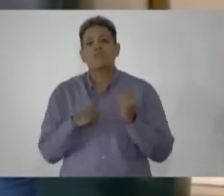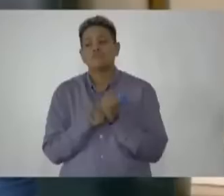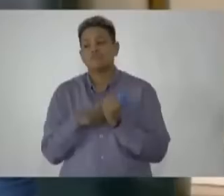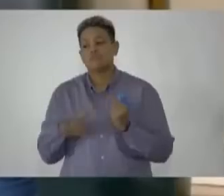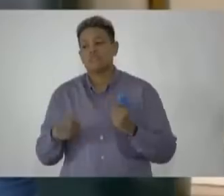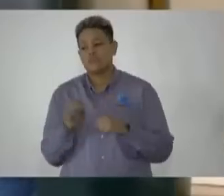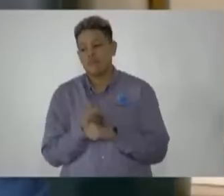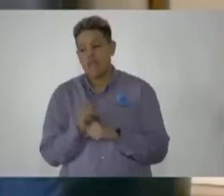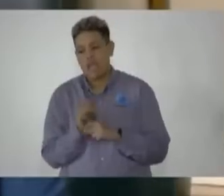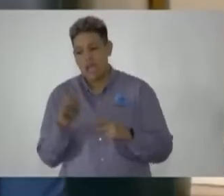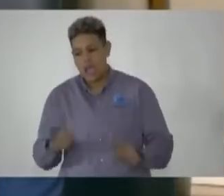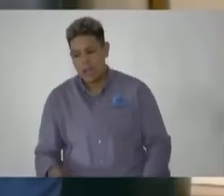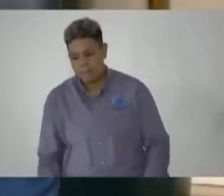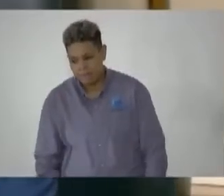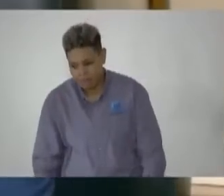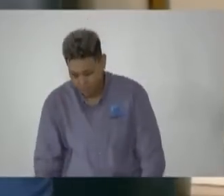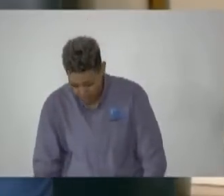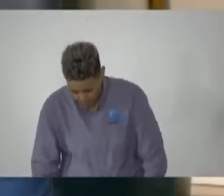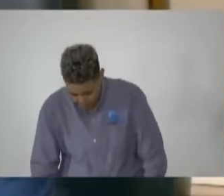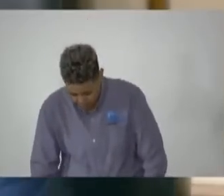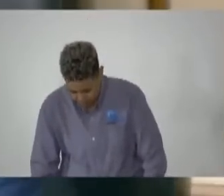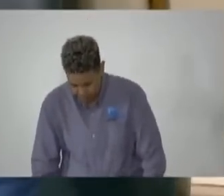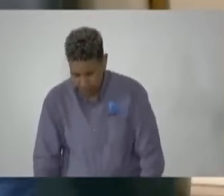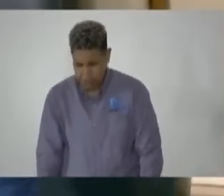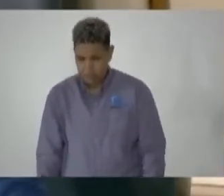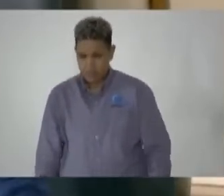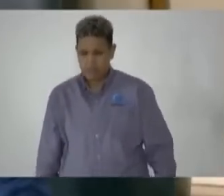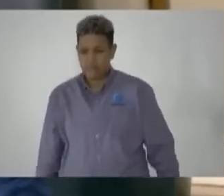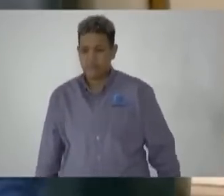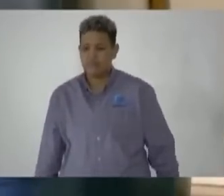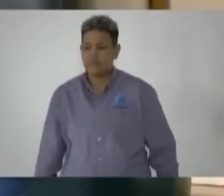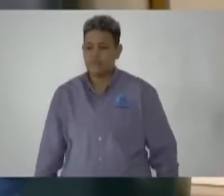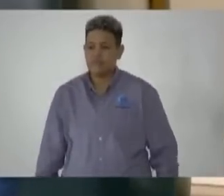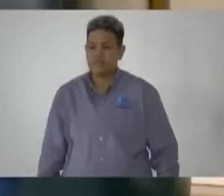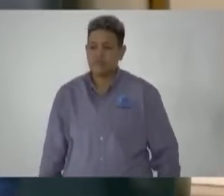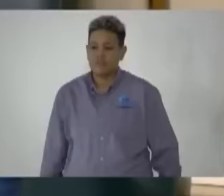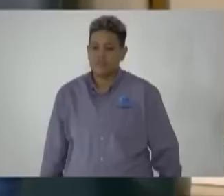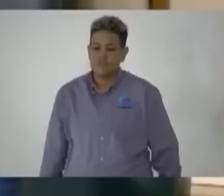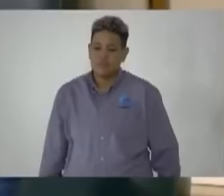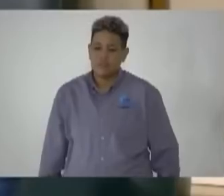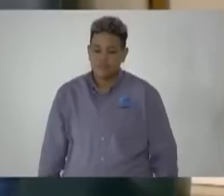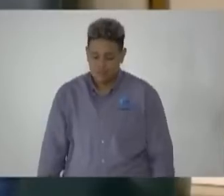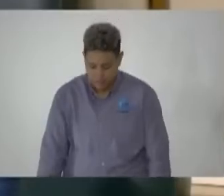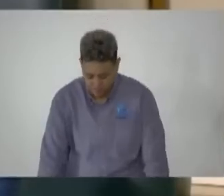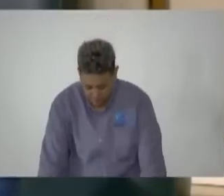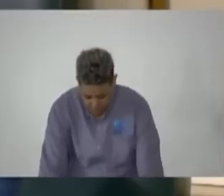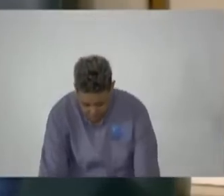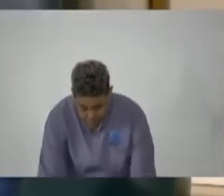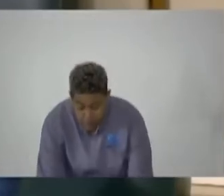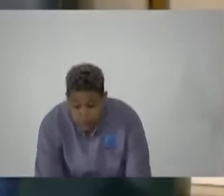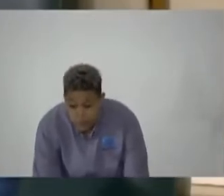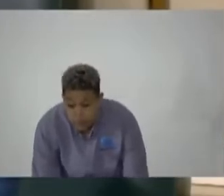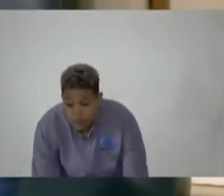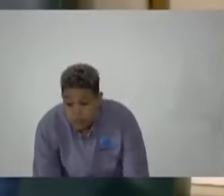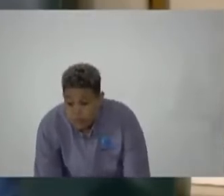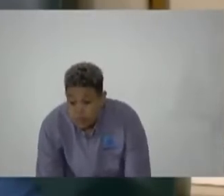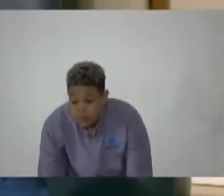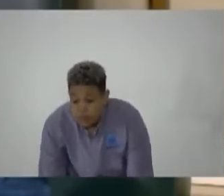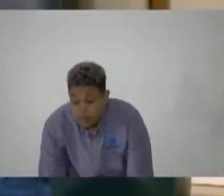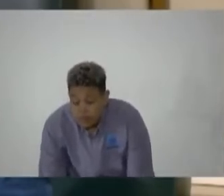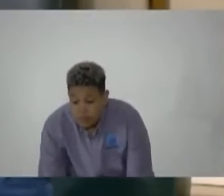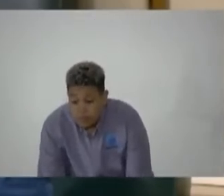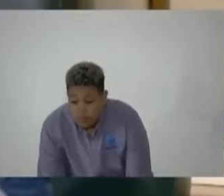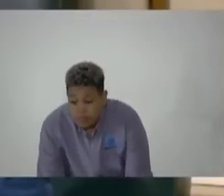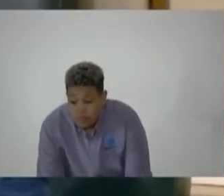fight. But in terms of the, absolutely, but it would be beyond me to list all of the members